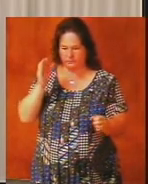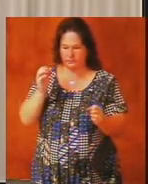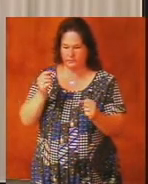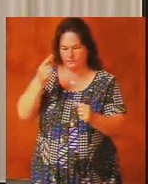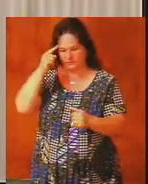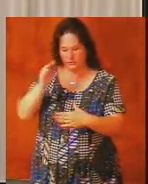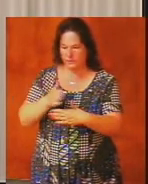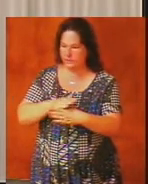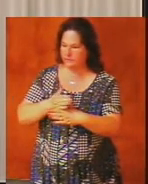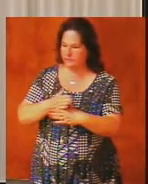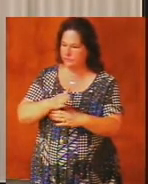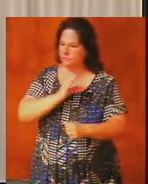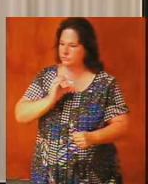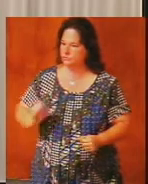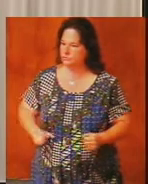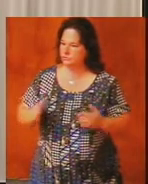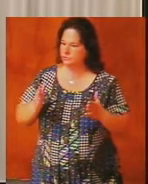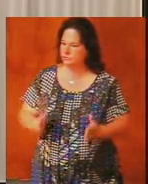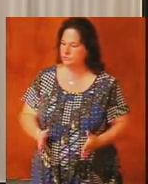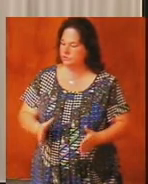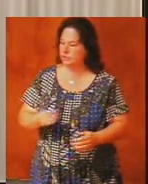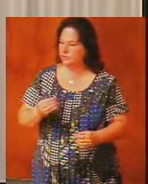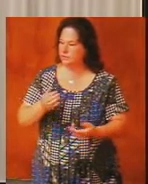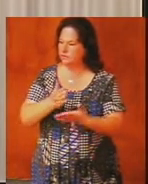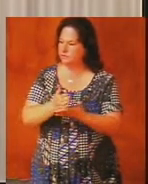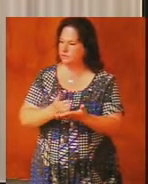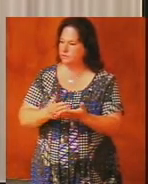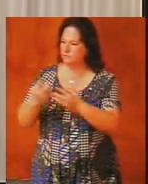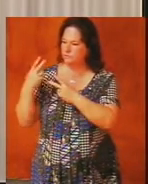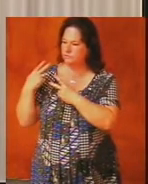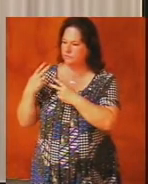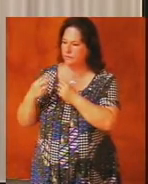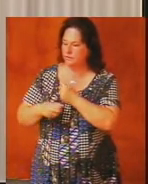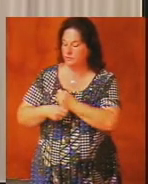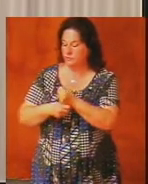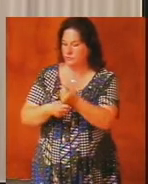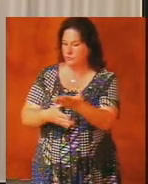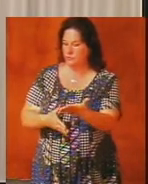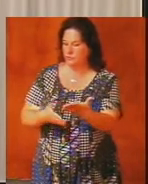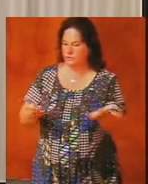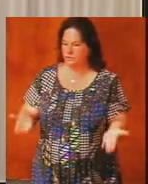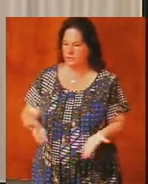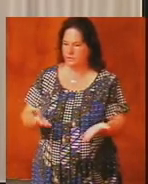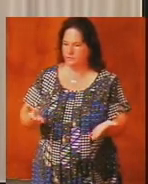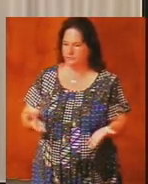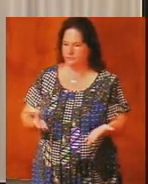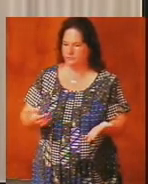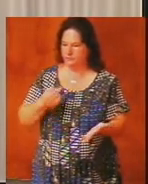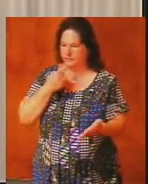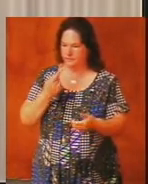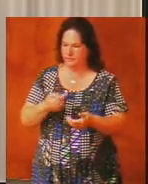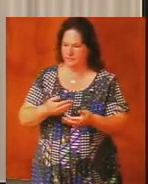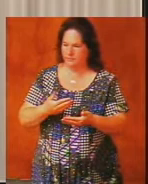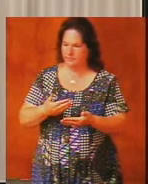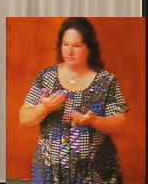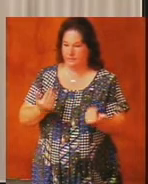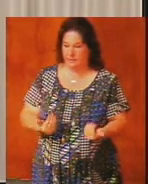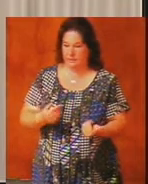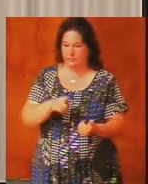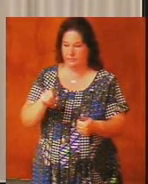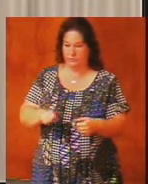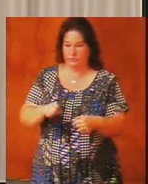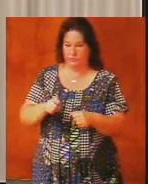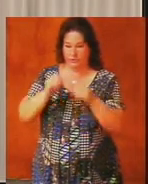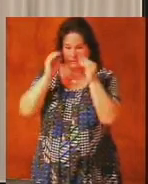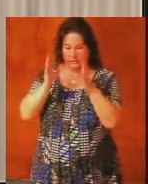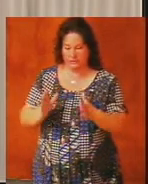Christian. And there's a bit of a rebuke here. He says, by the time you ought to be teachers, you need to